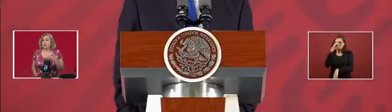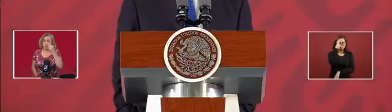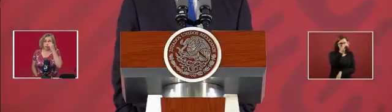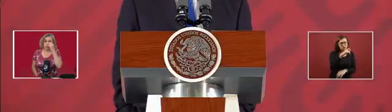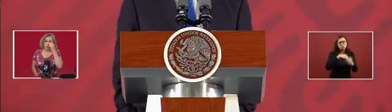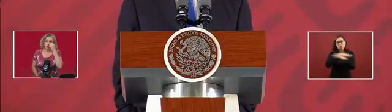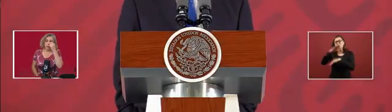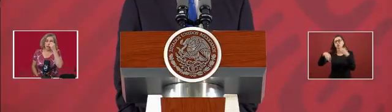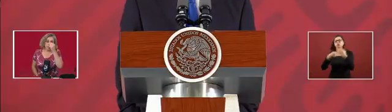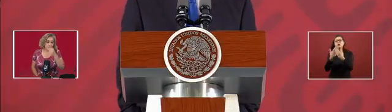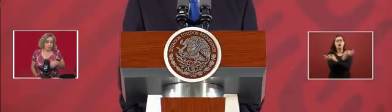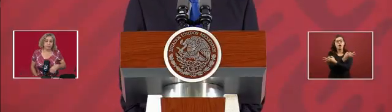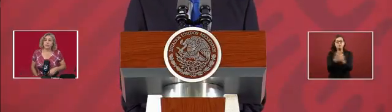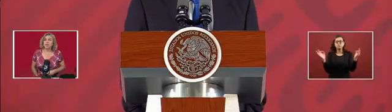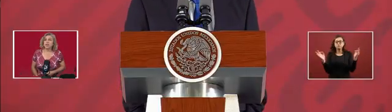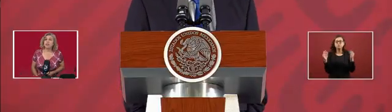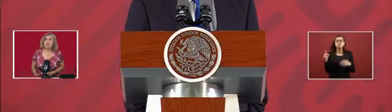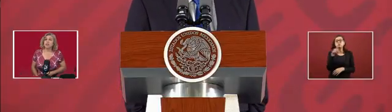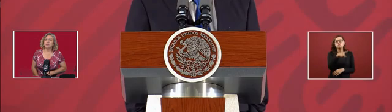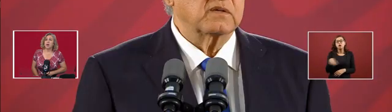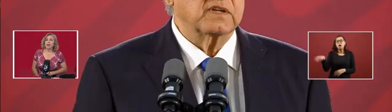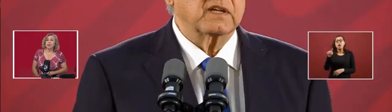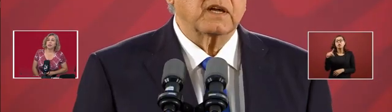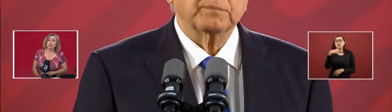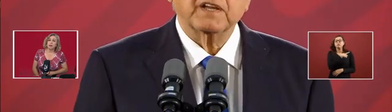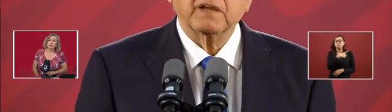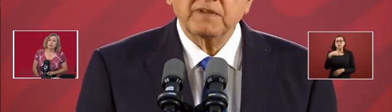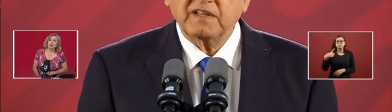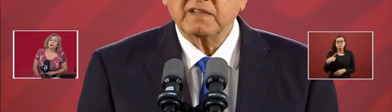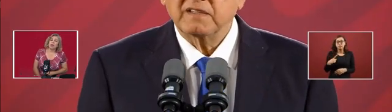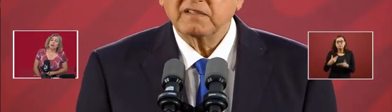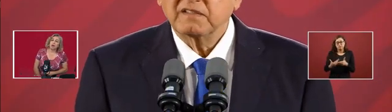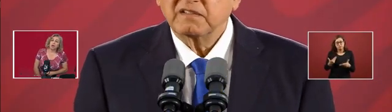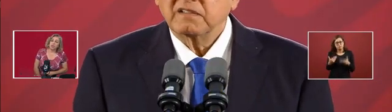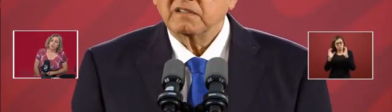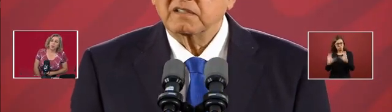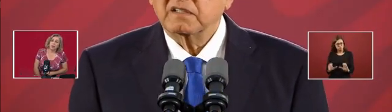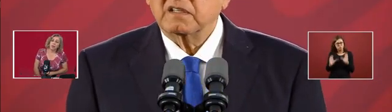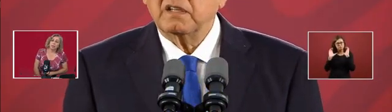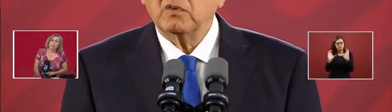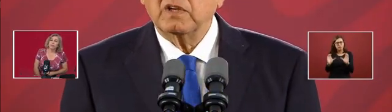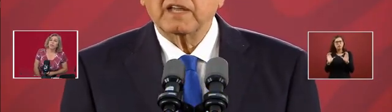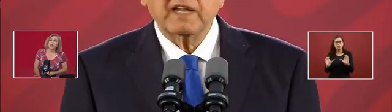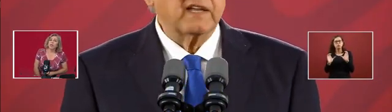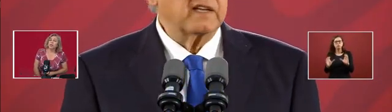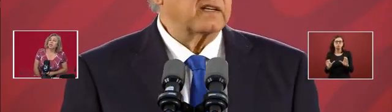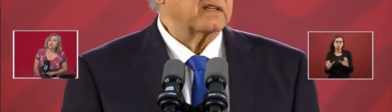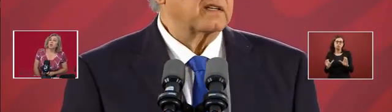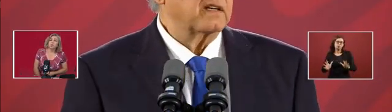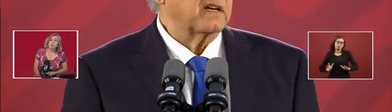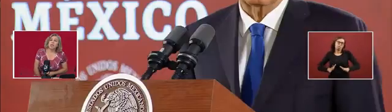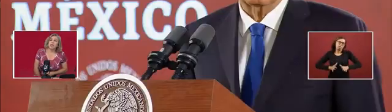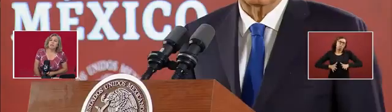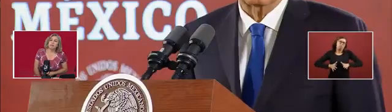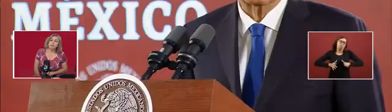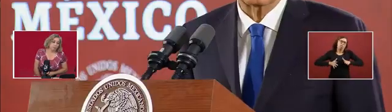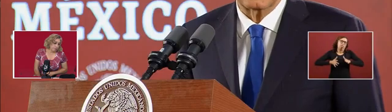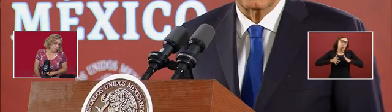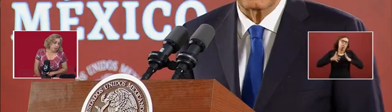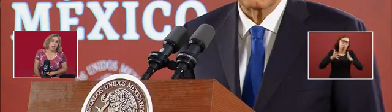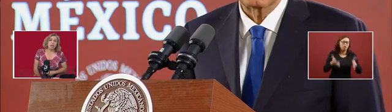leave the plan out with decentralization. I haven't touched it, but